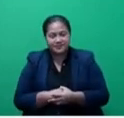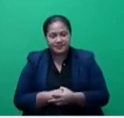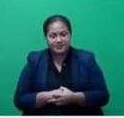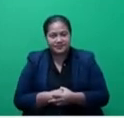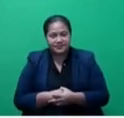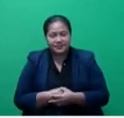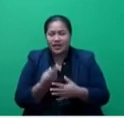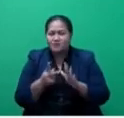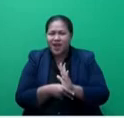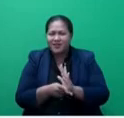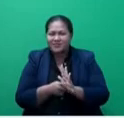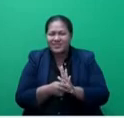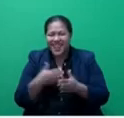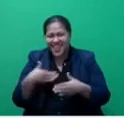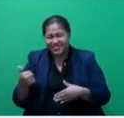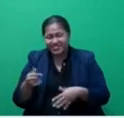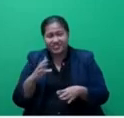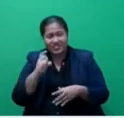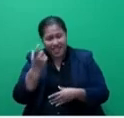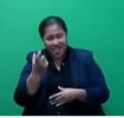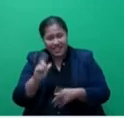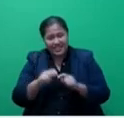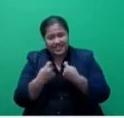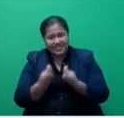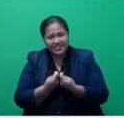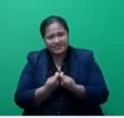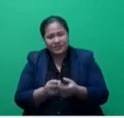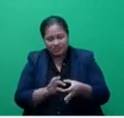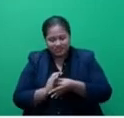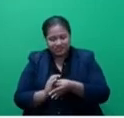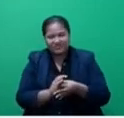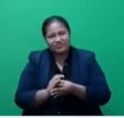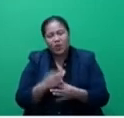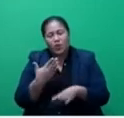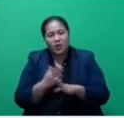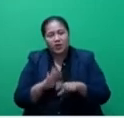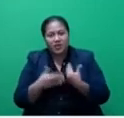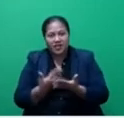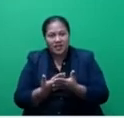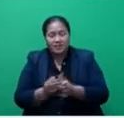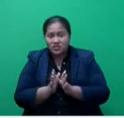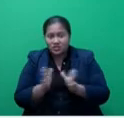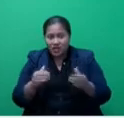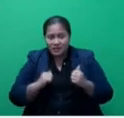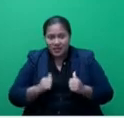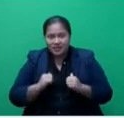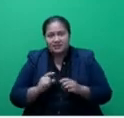The primary healthcare teams from the public and private sectors maintain no formal relationships. General practice complement the